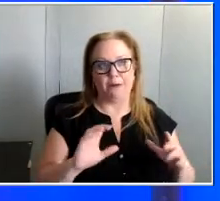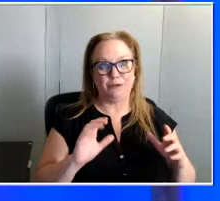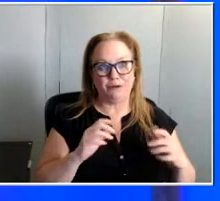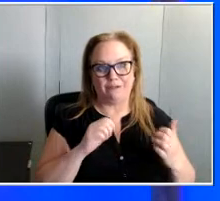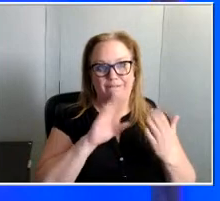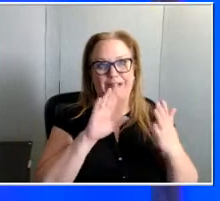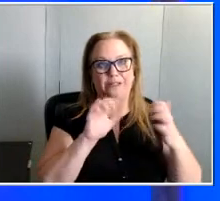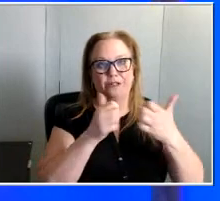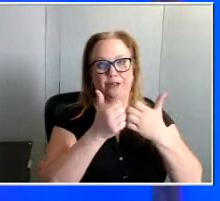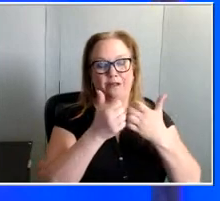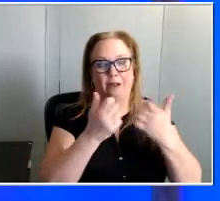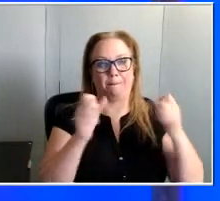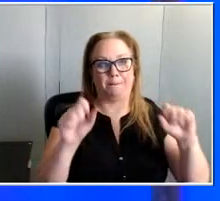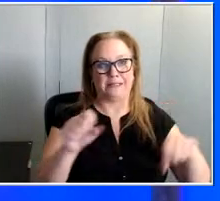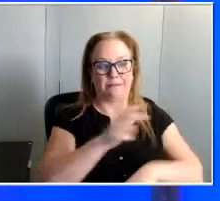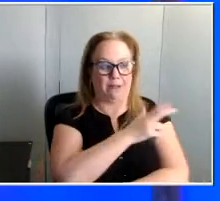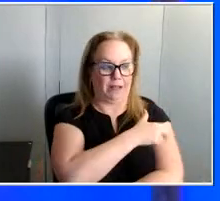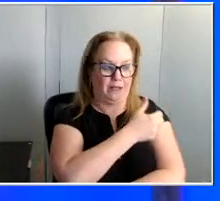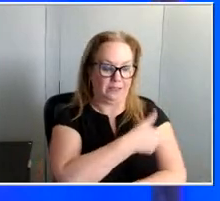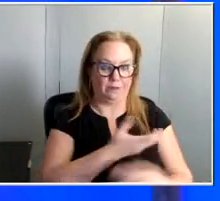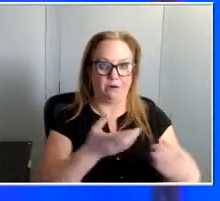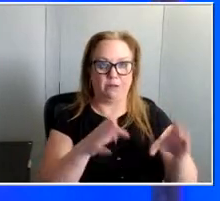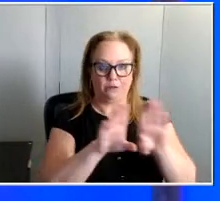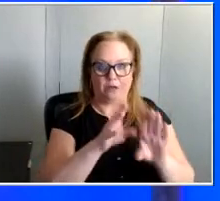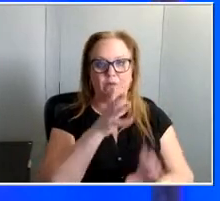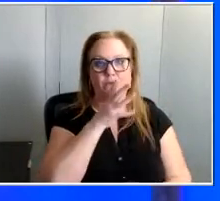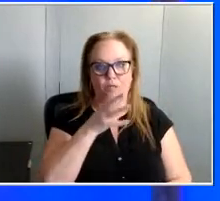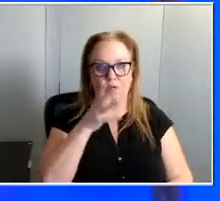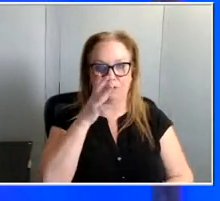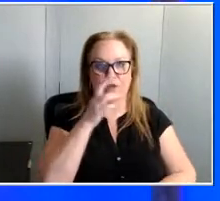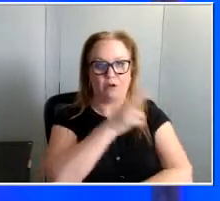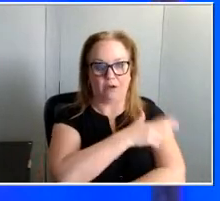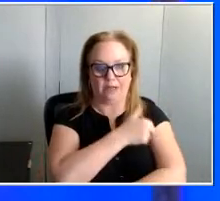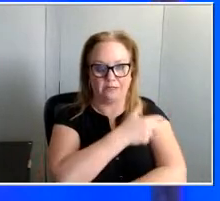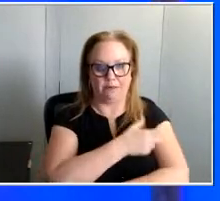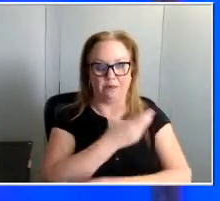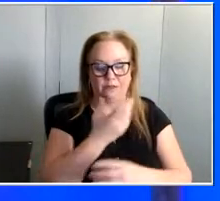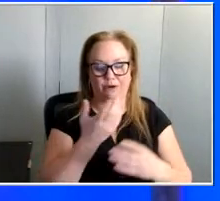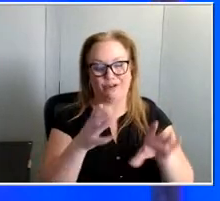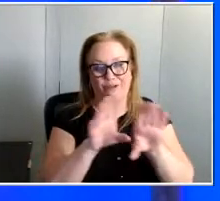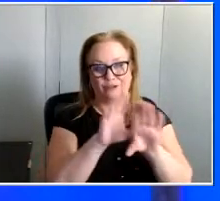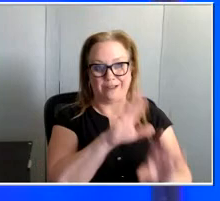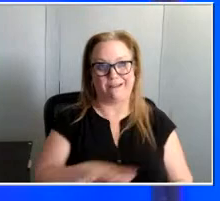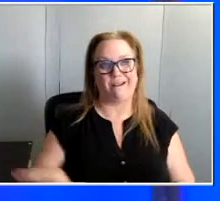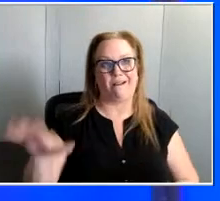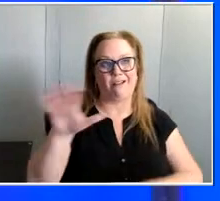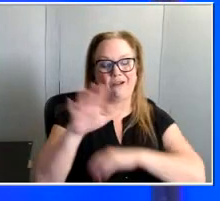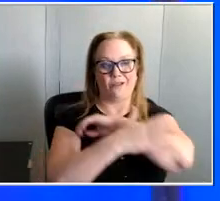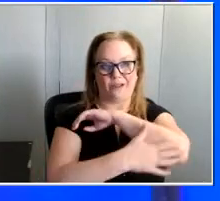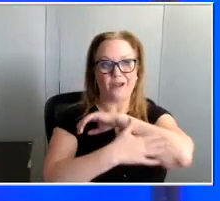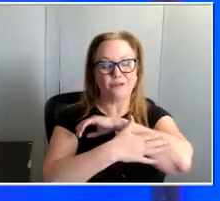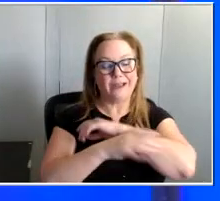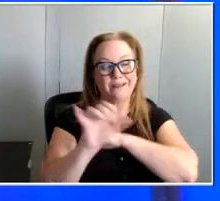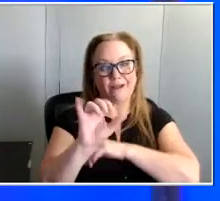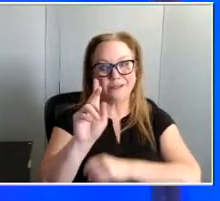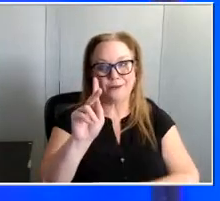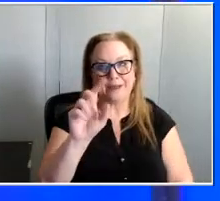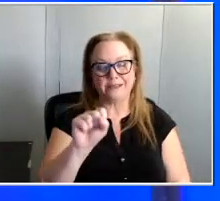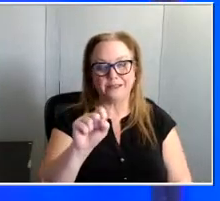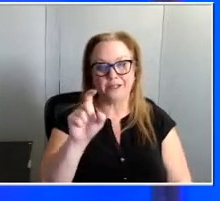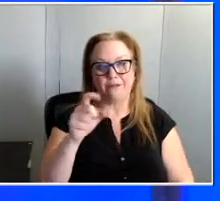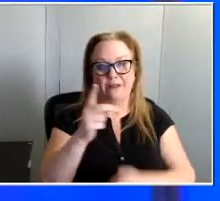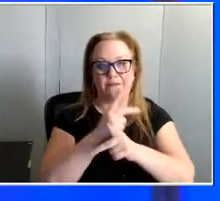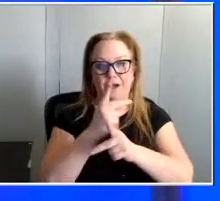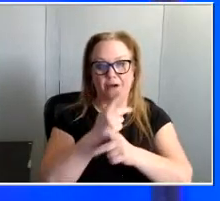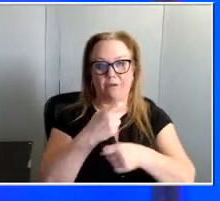hospital closure, and we are seeing rural hospitals close all around the country and here in Kansas, then you've really got to figure out what makes sense